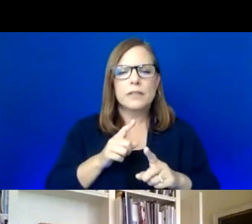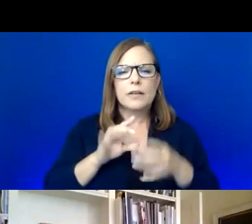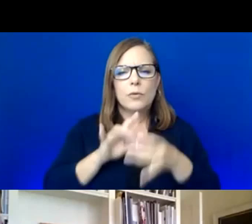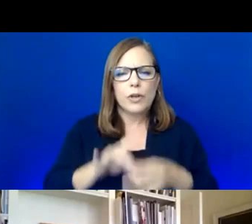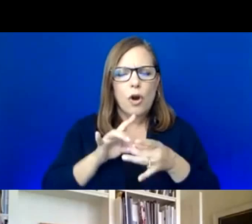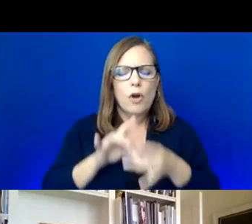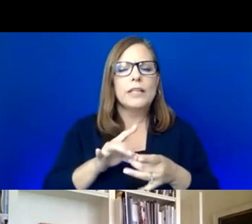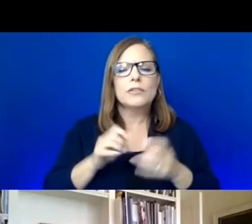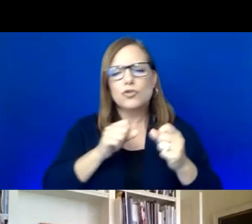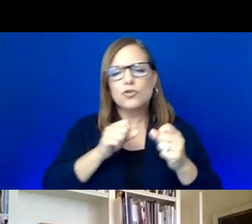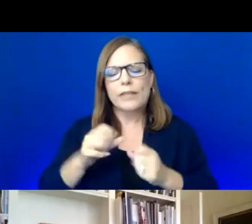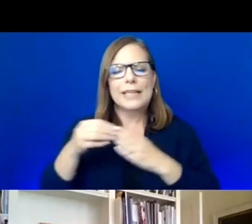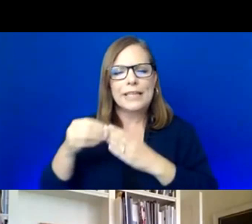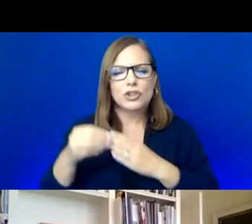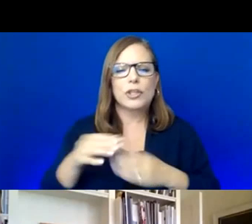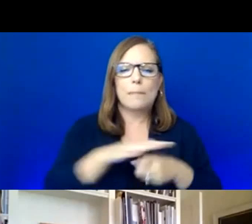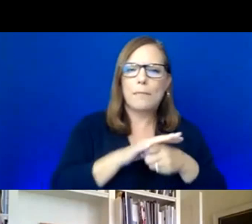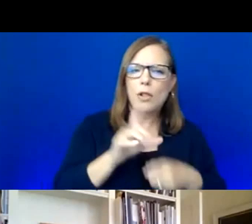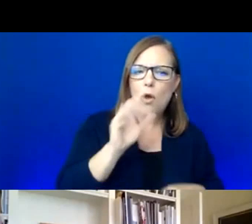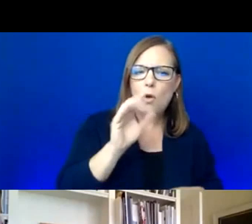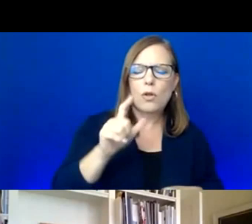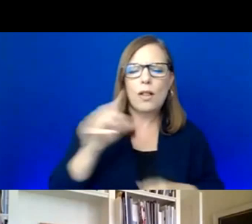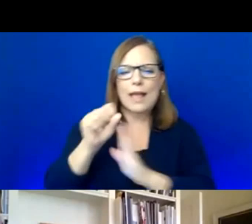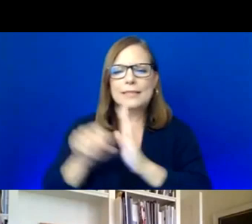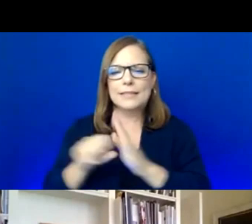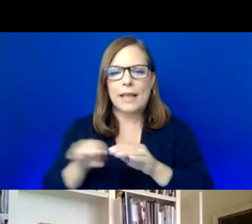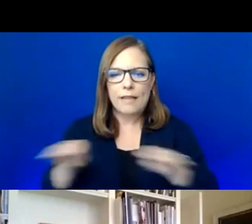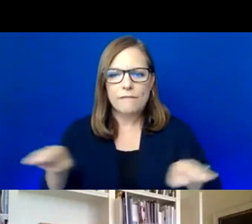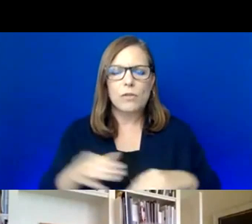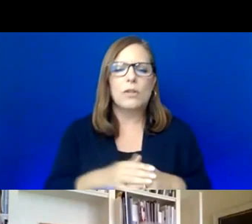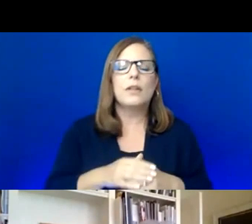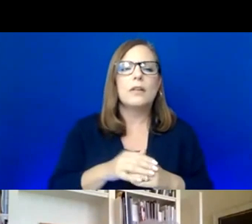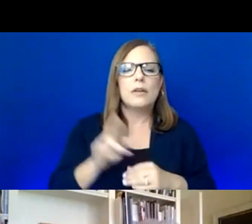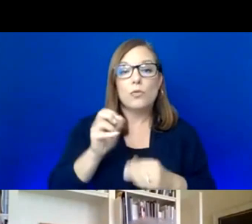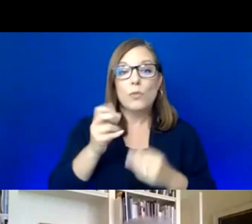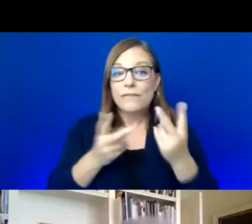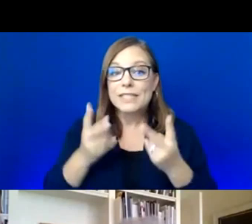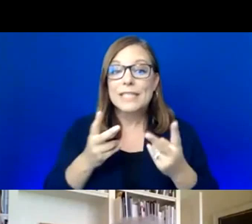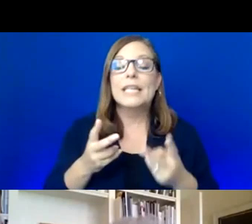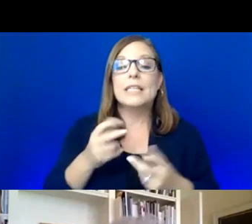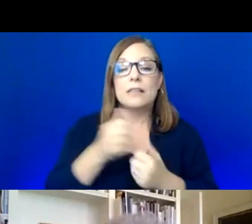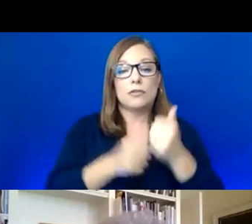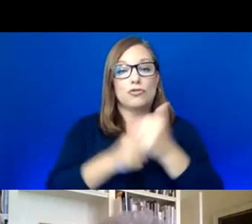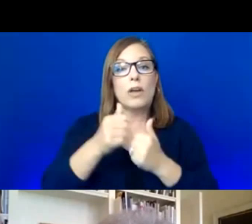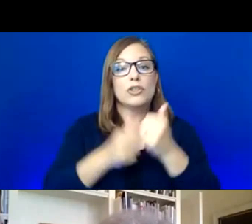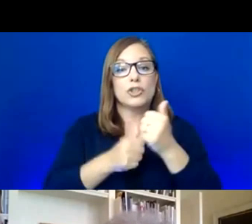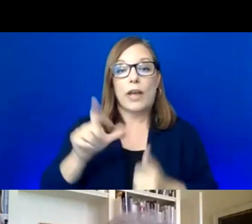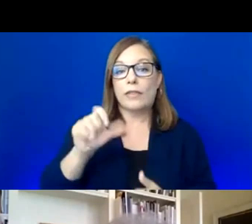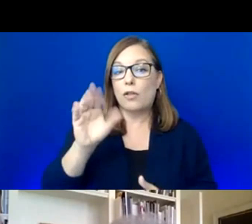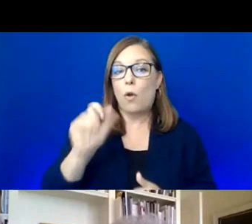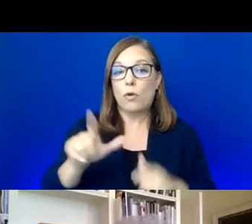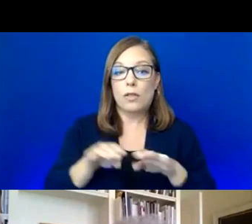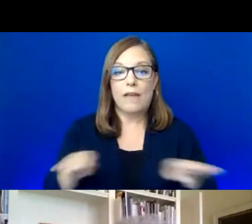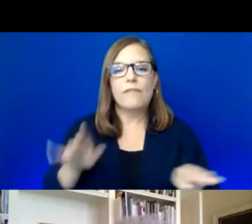state levels, including revisiting the local structure, the purpose of today's town hall meeting. To be